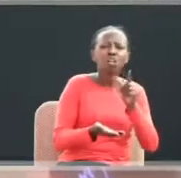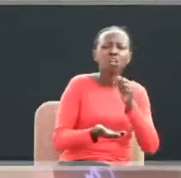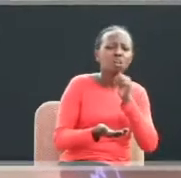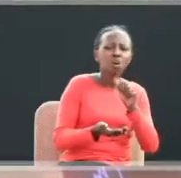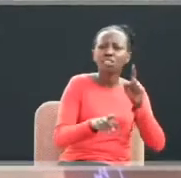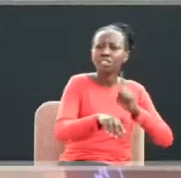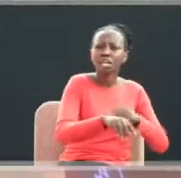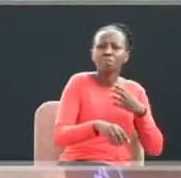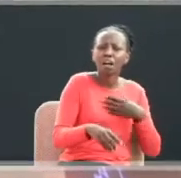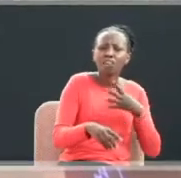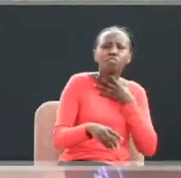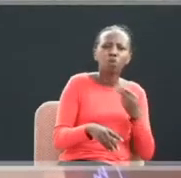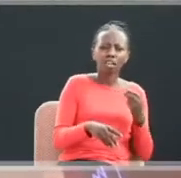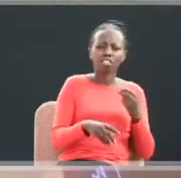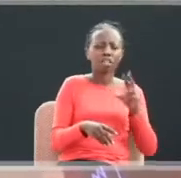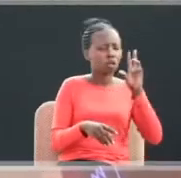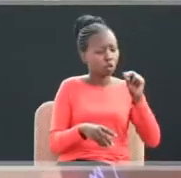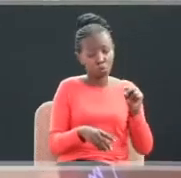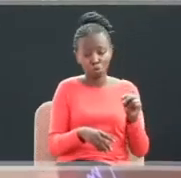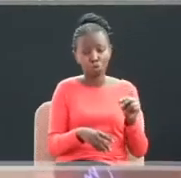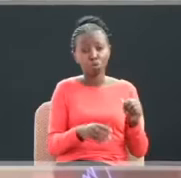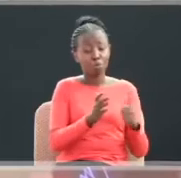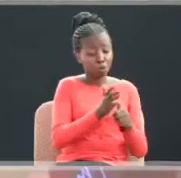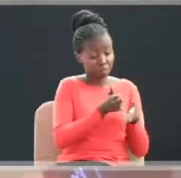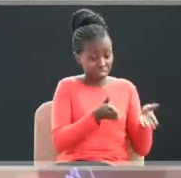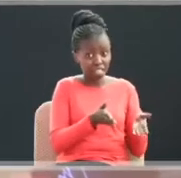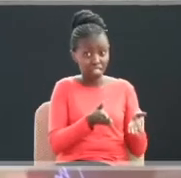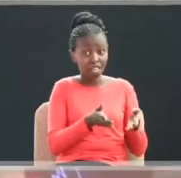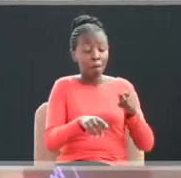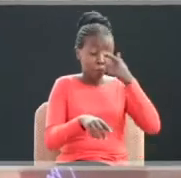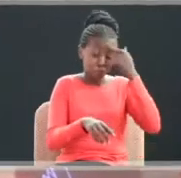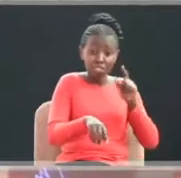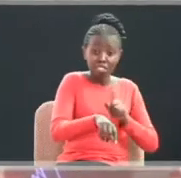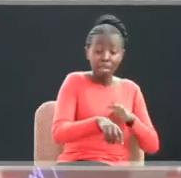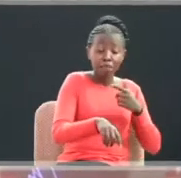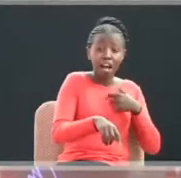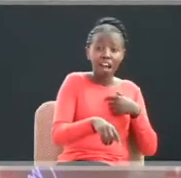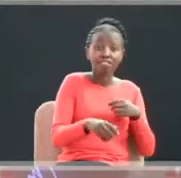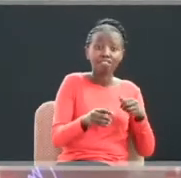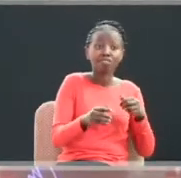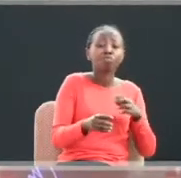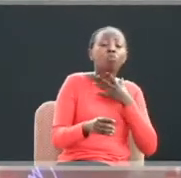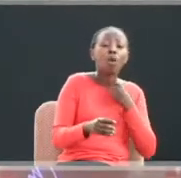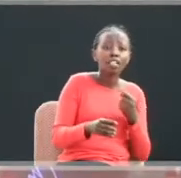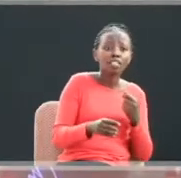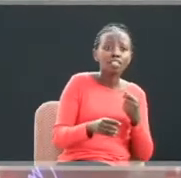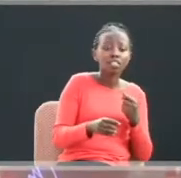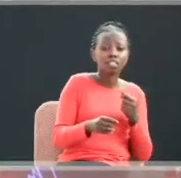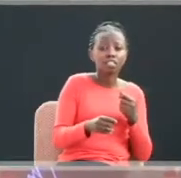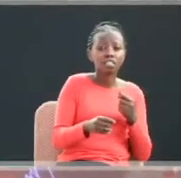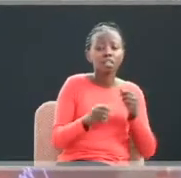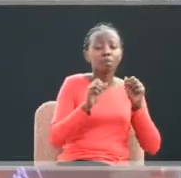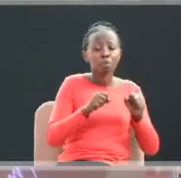that is a problem because when you have a need, let me tell you what happens. Hata machozi inatoka. Kwa sababu umefinywa. Lakini kama ungekuwa